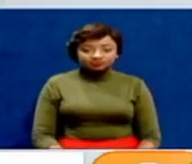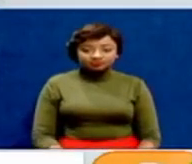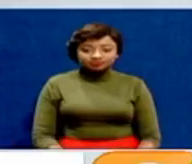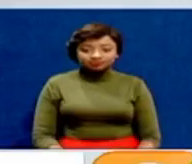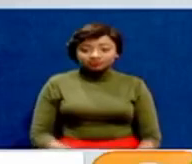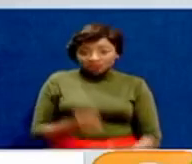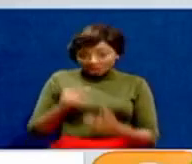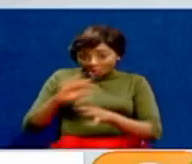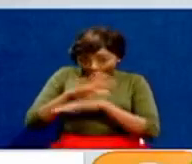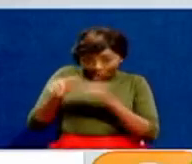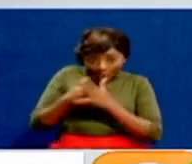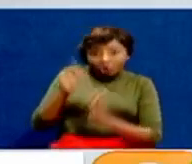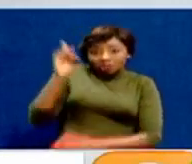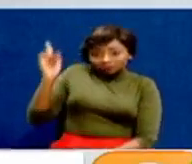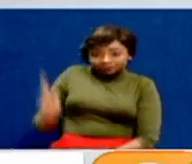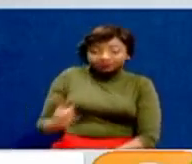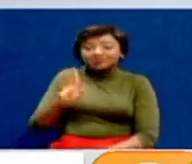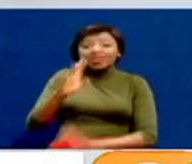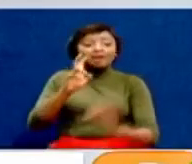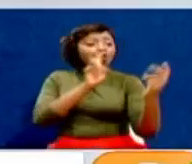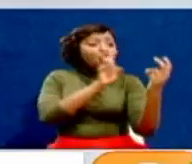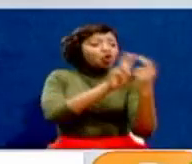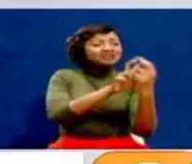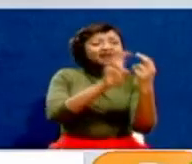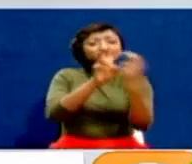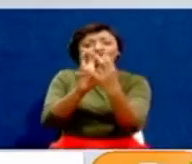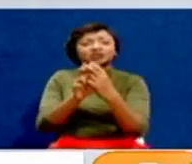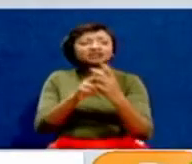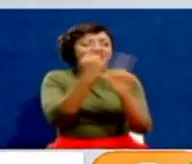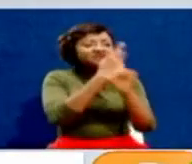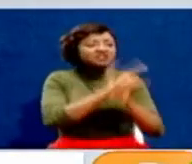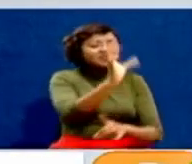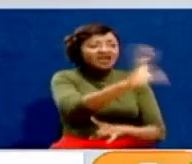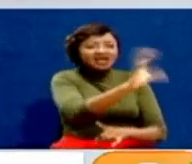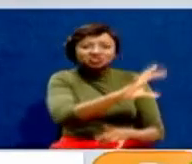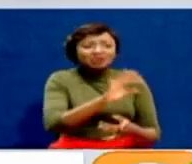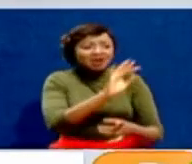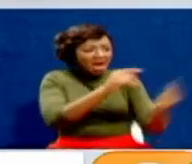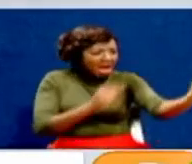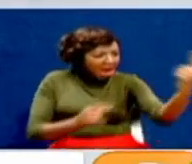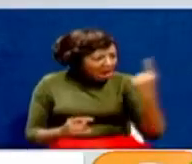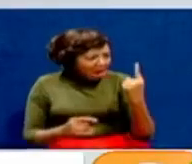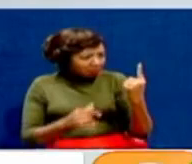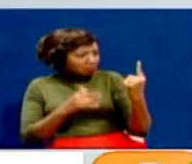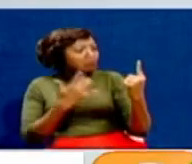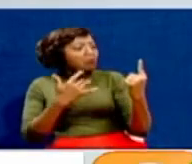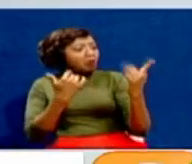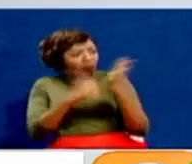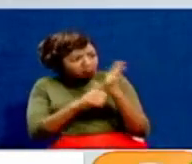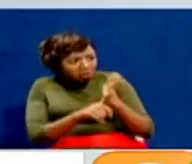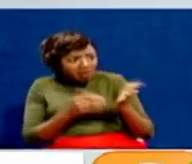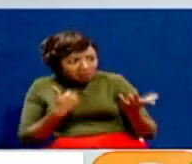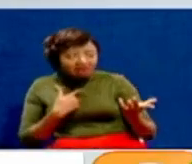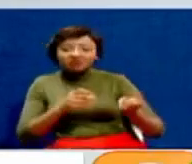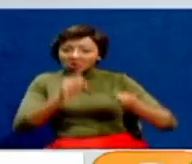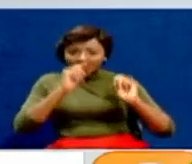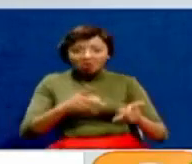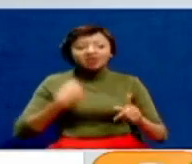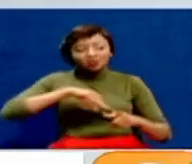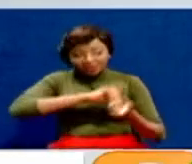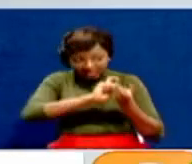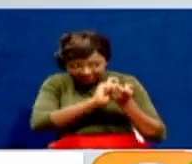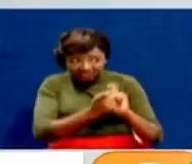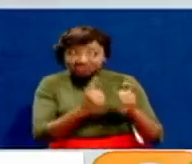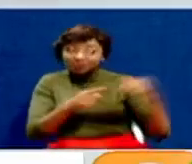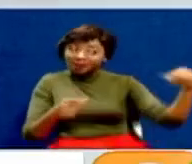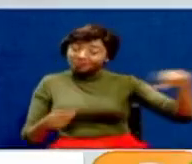of contacting pre- and post-paid clients who present themselves with complaints and promising to correct the errors at a fee.